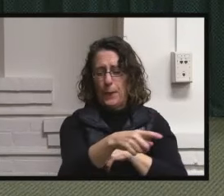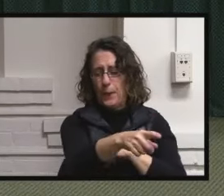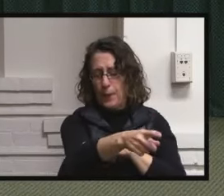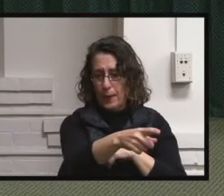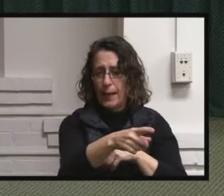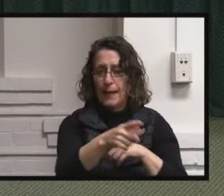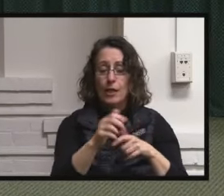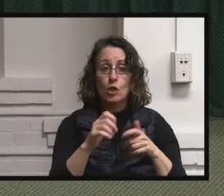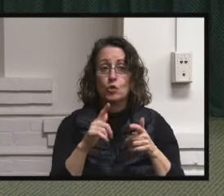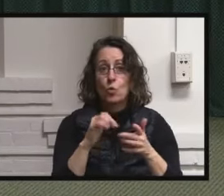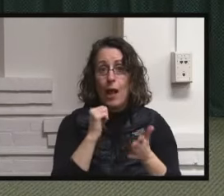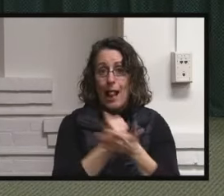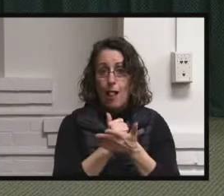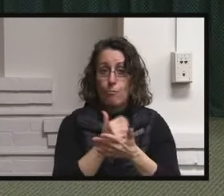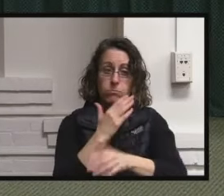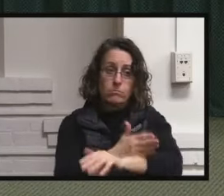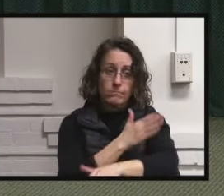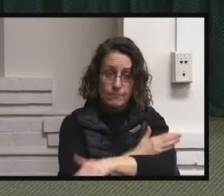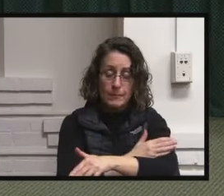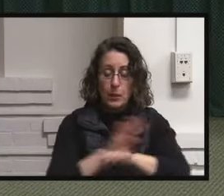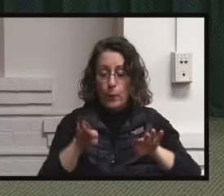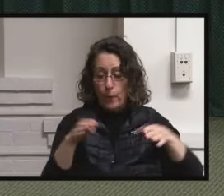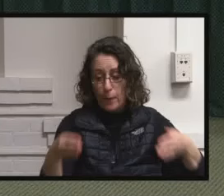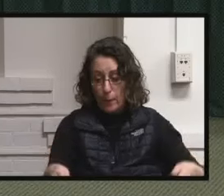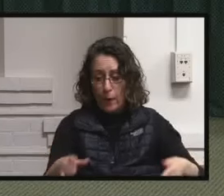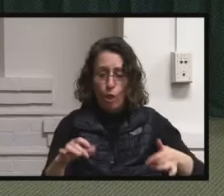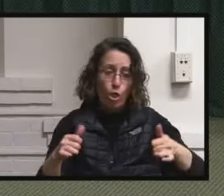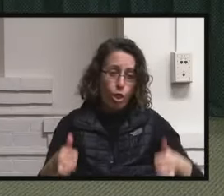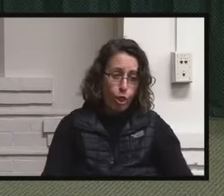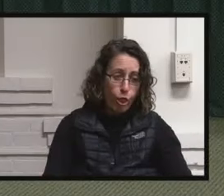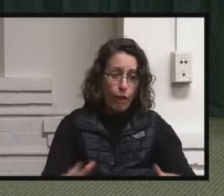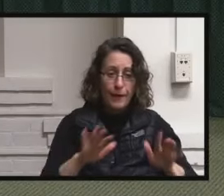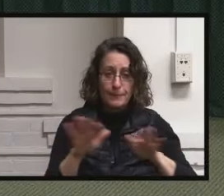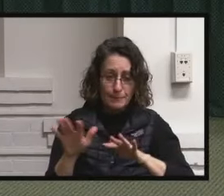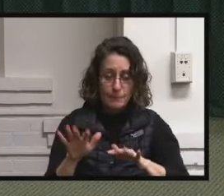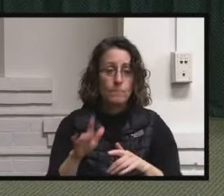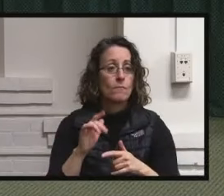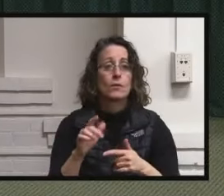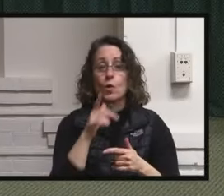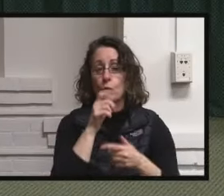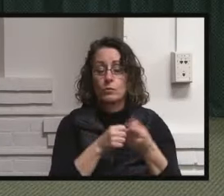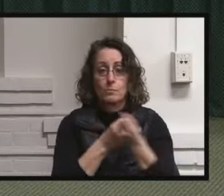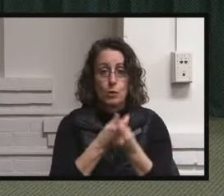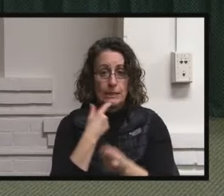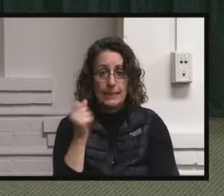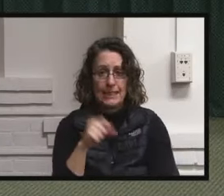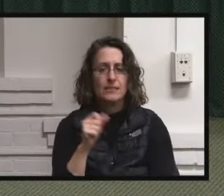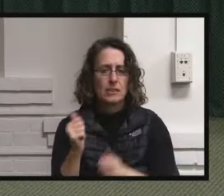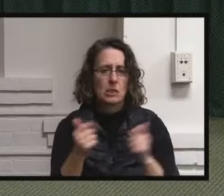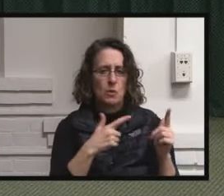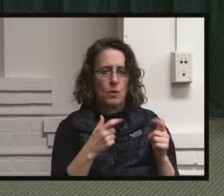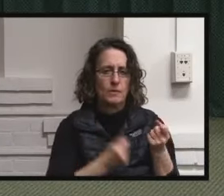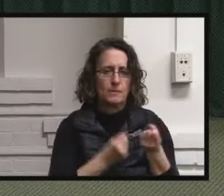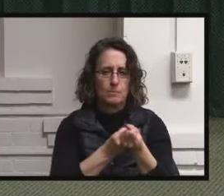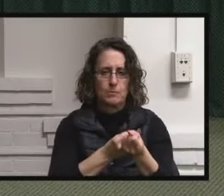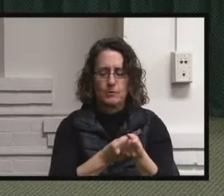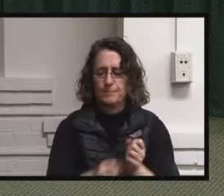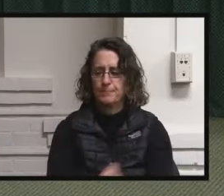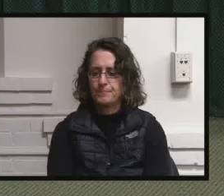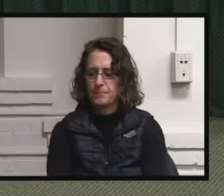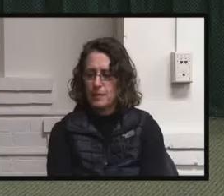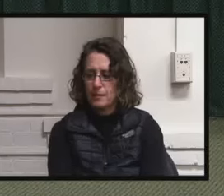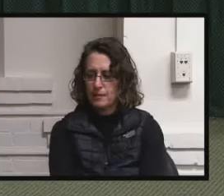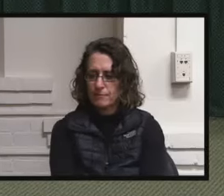Any further discussion? I may have to think about this. Hearing none, all those in favor, please say aye. Aye. Aye. Anybody opposed or